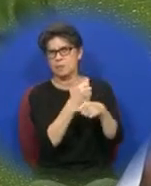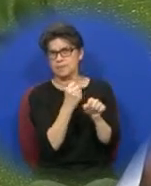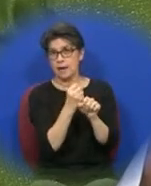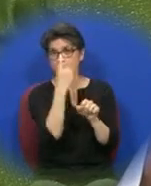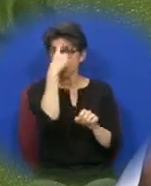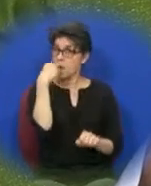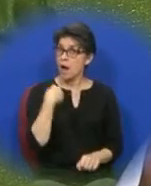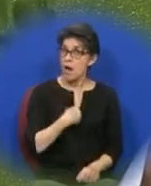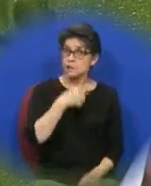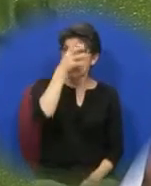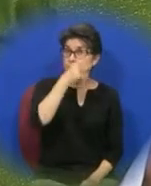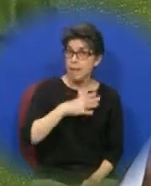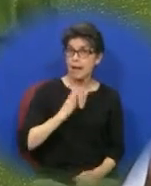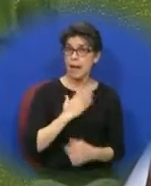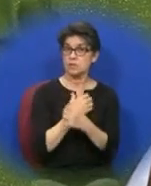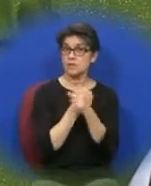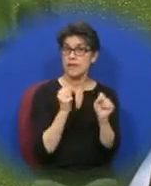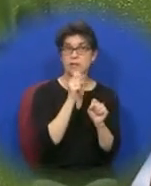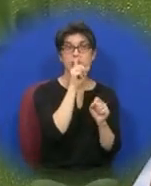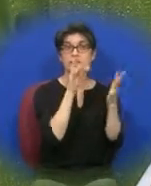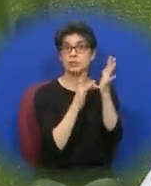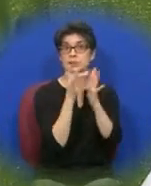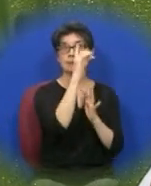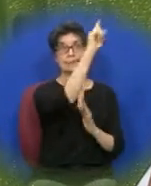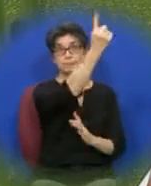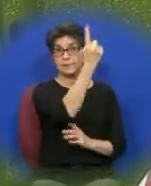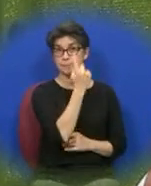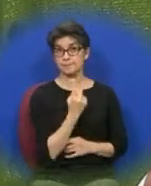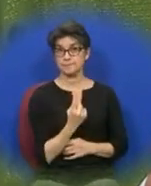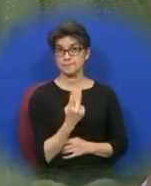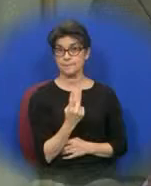us men and for our salvation, he came down from heaven,